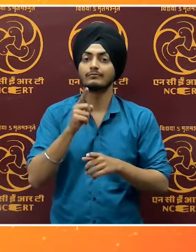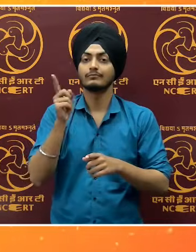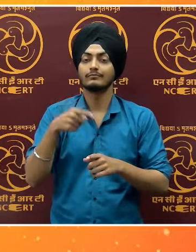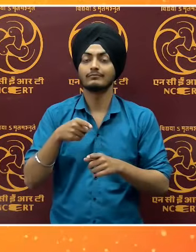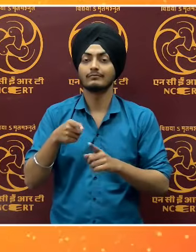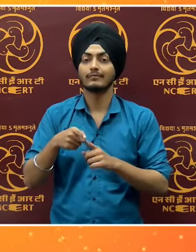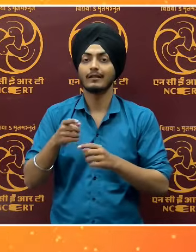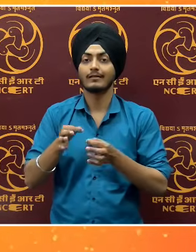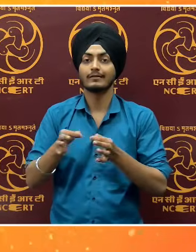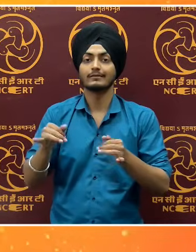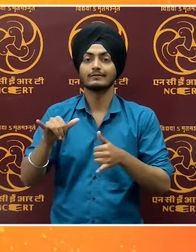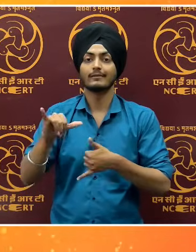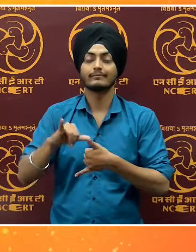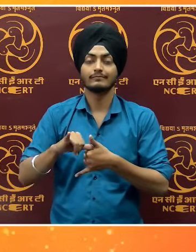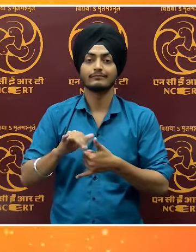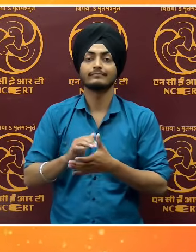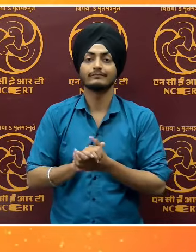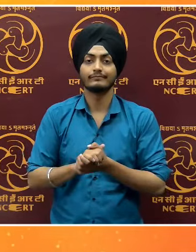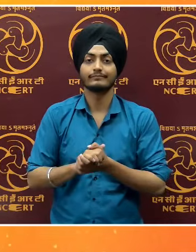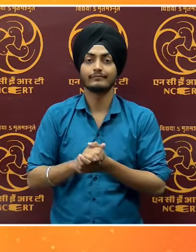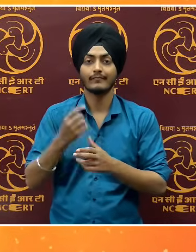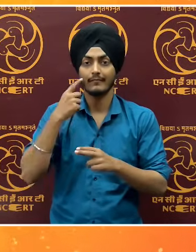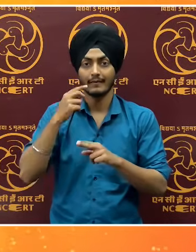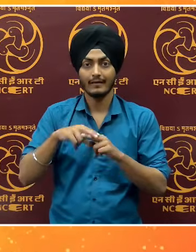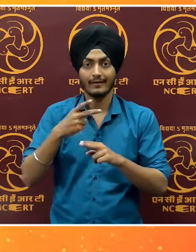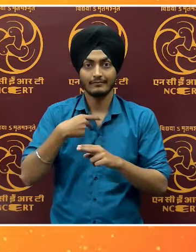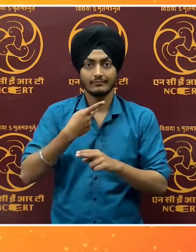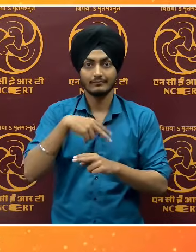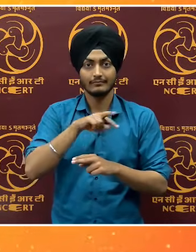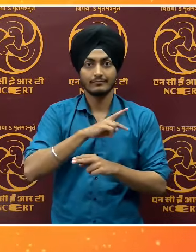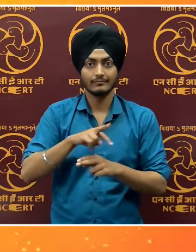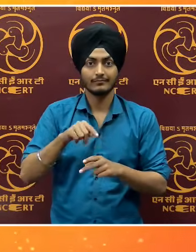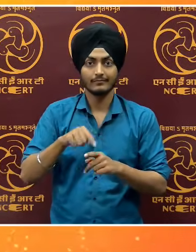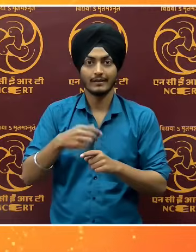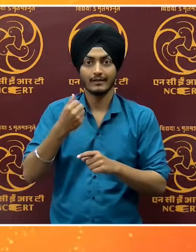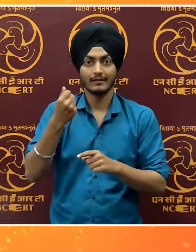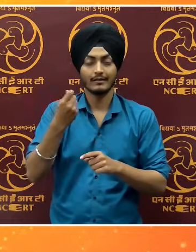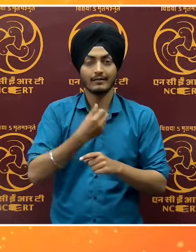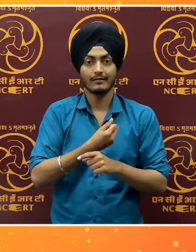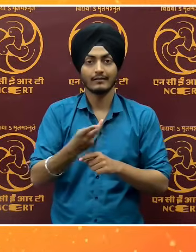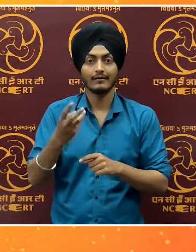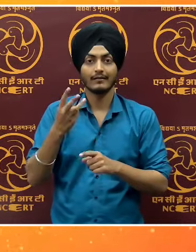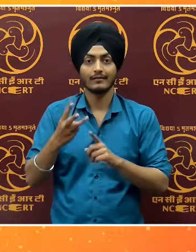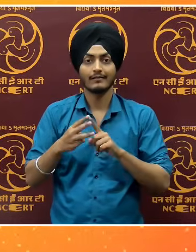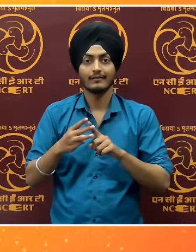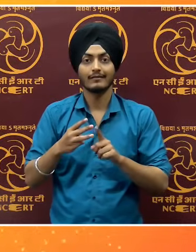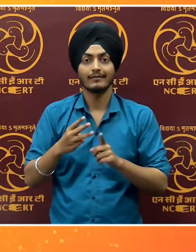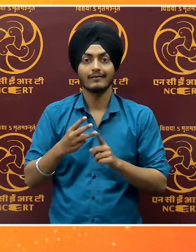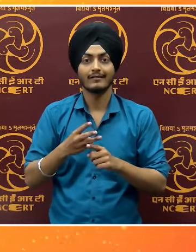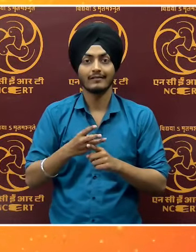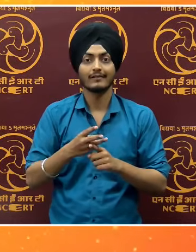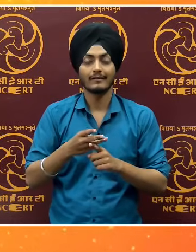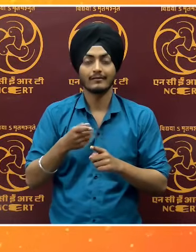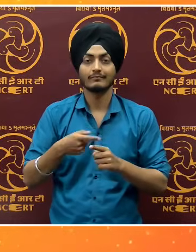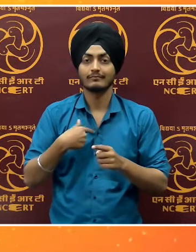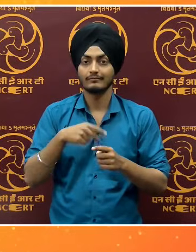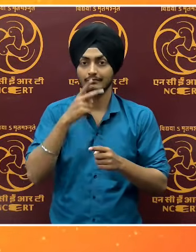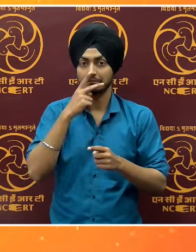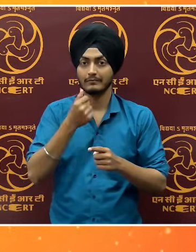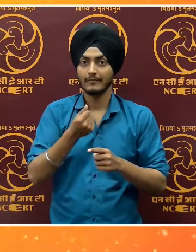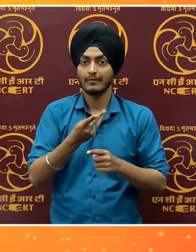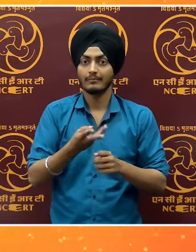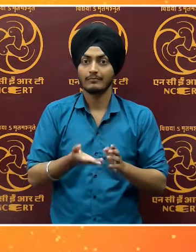case. So if you compare these three, the resistance of the second one, that is RB is greater